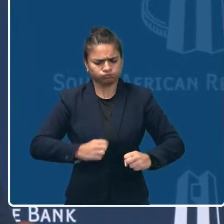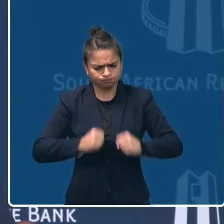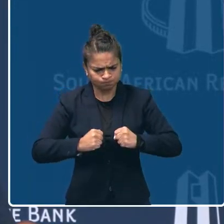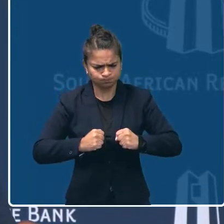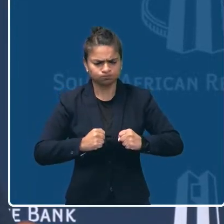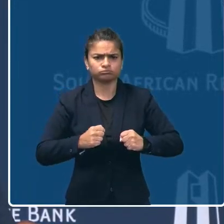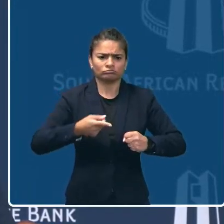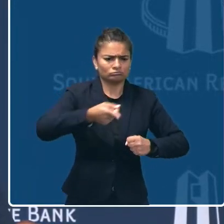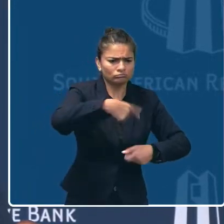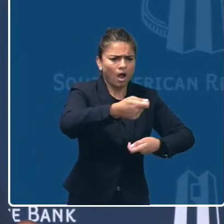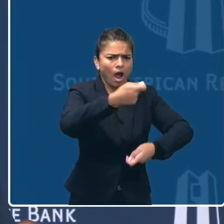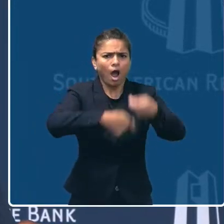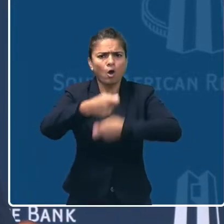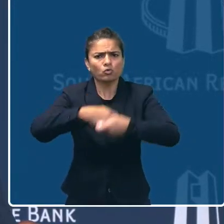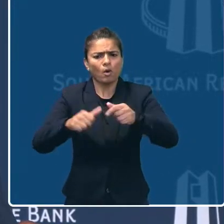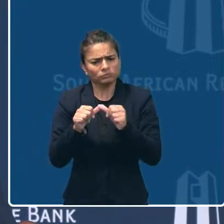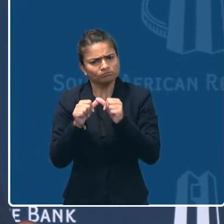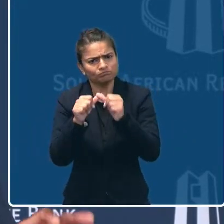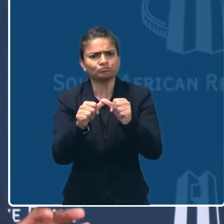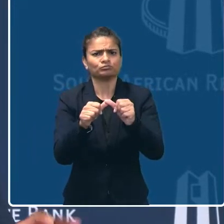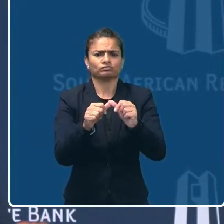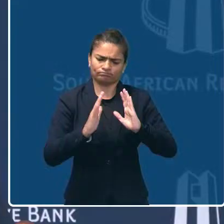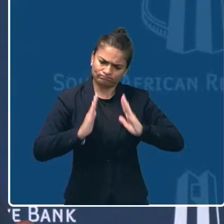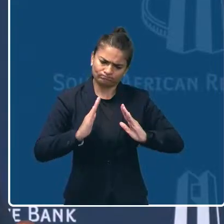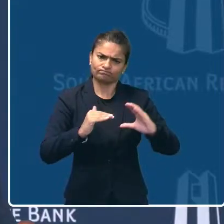tightens to stabilize the macro